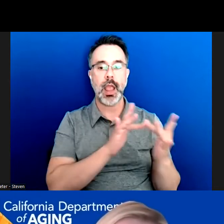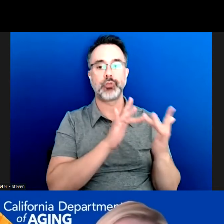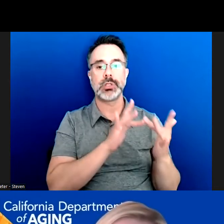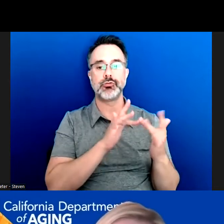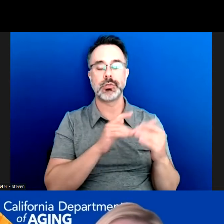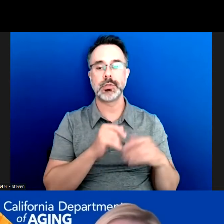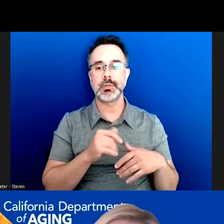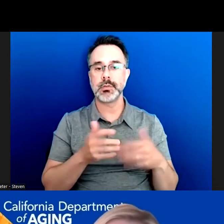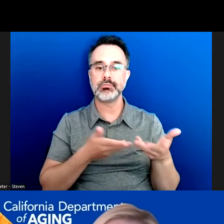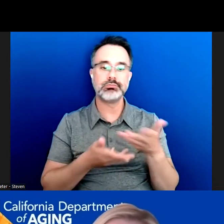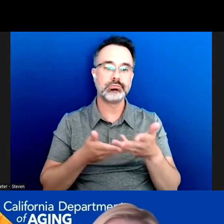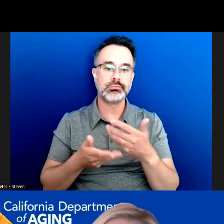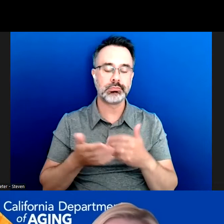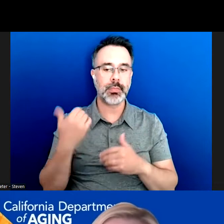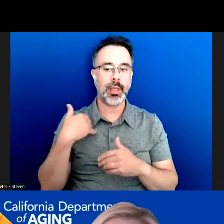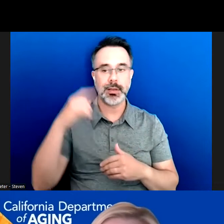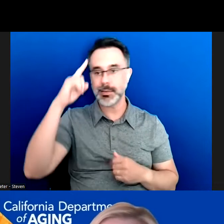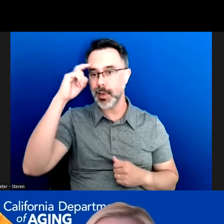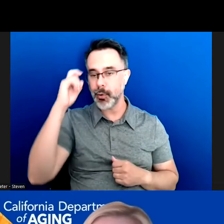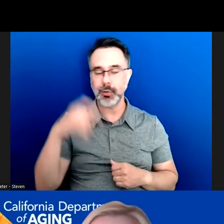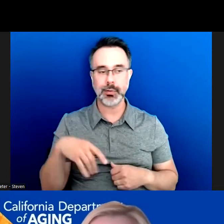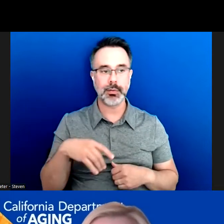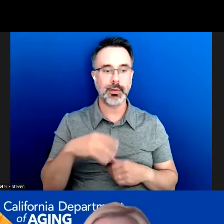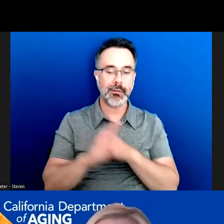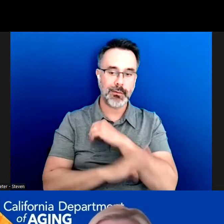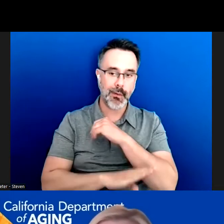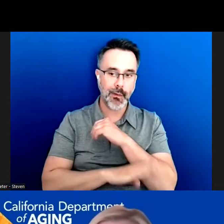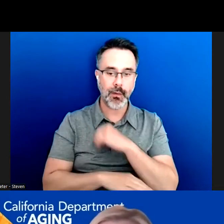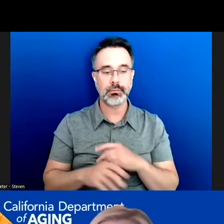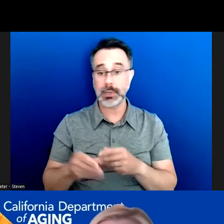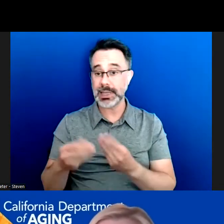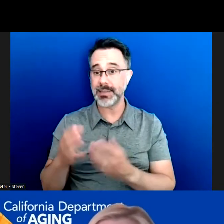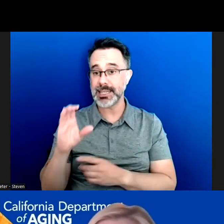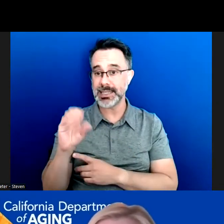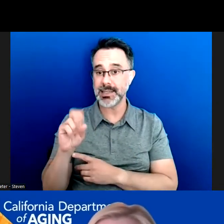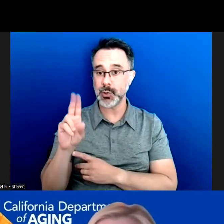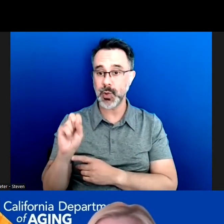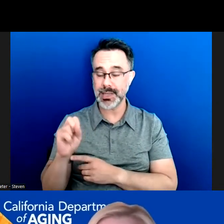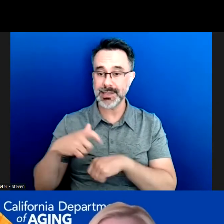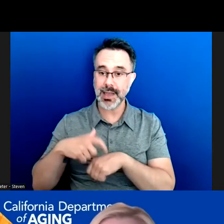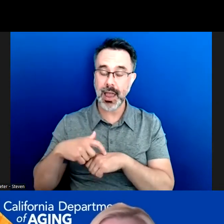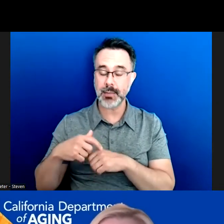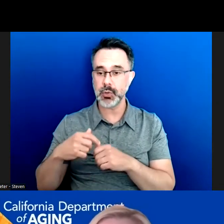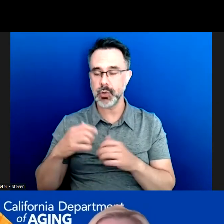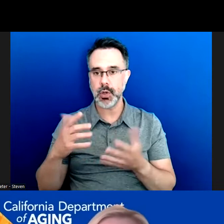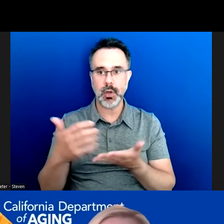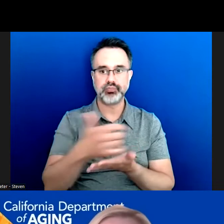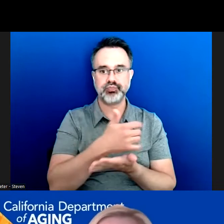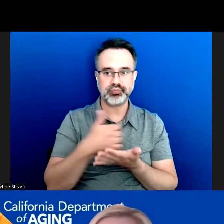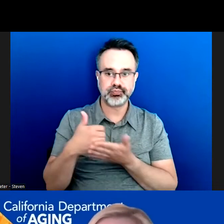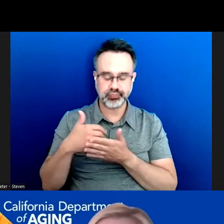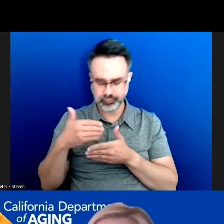last summer and fall and giving CSUS the time to process and analyze the data,